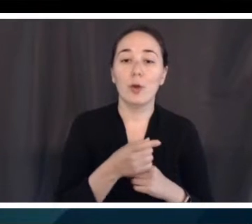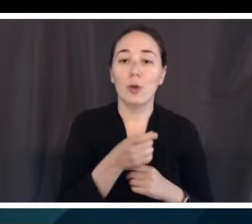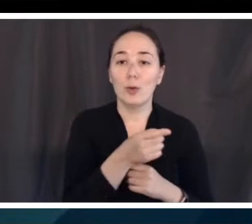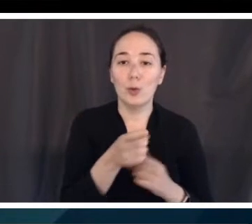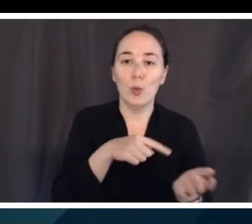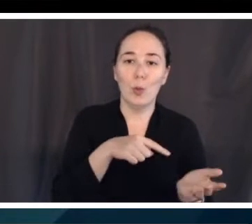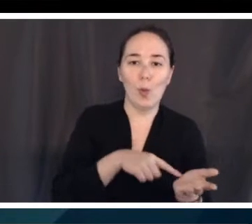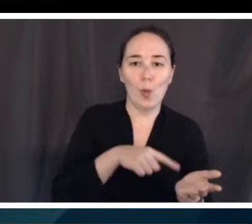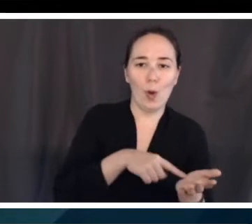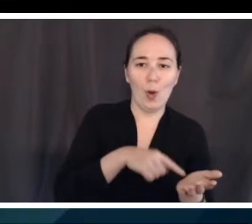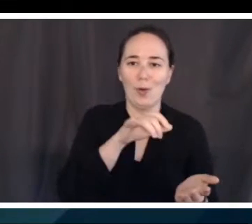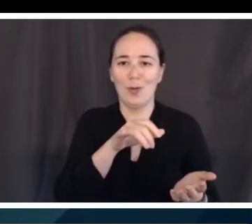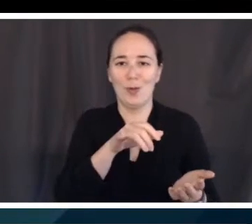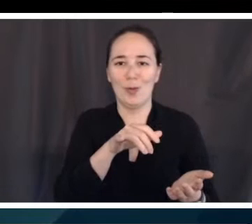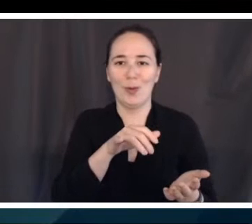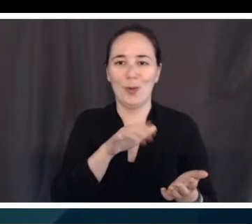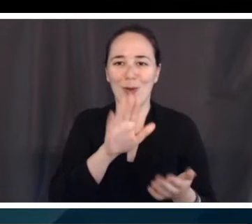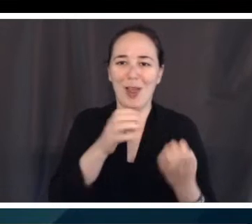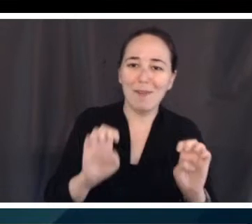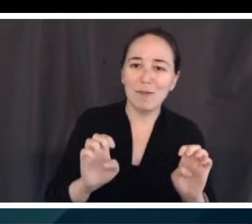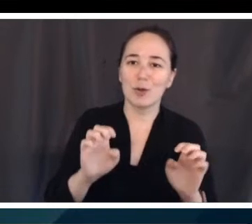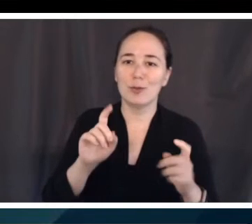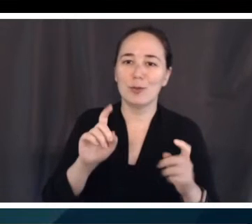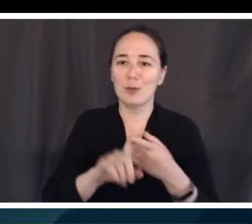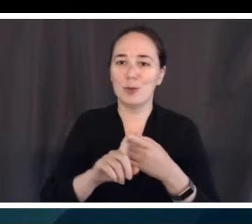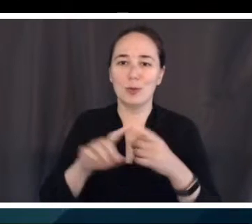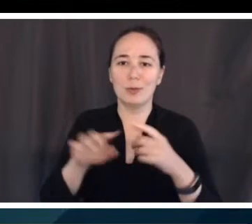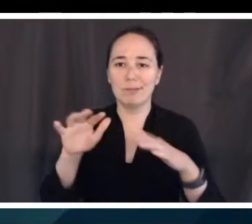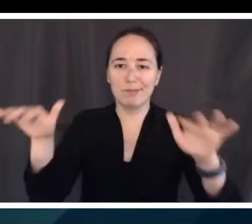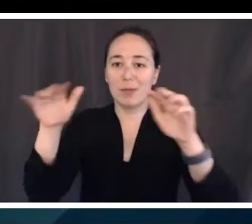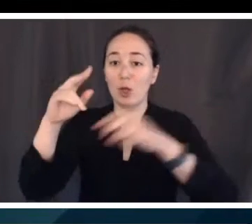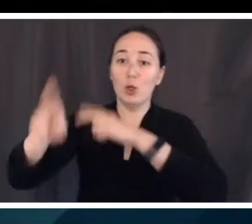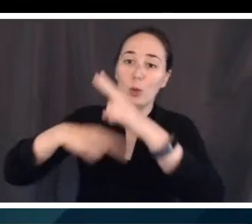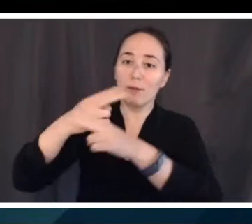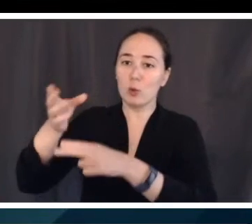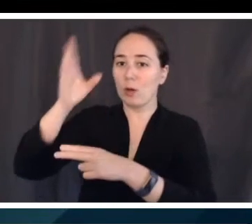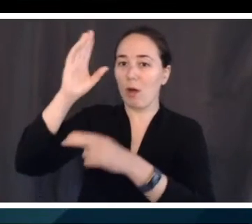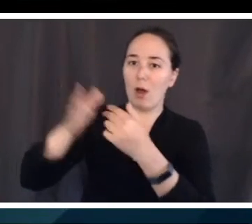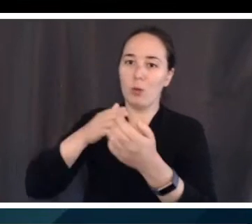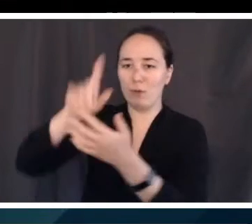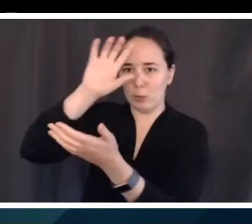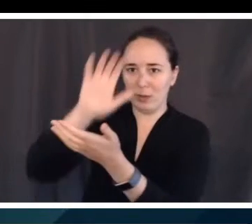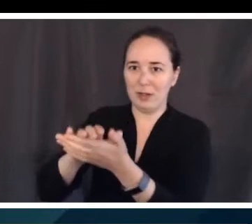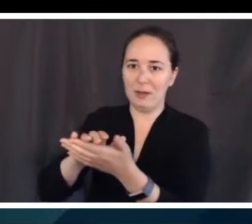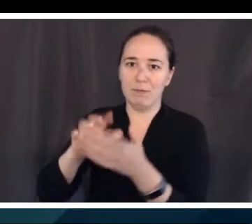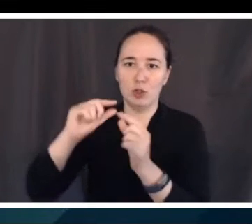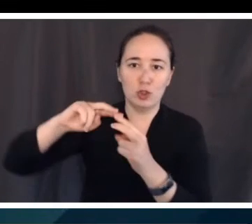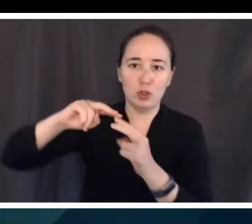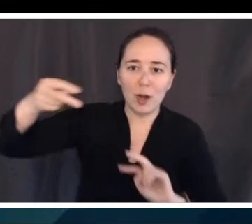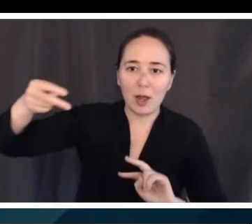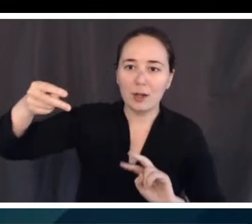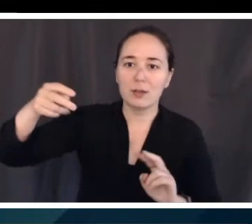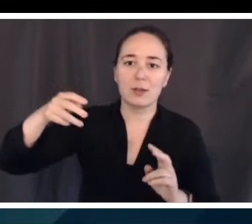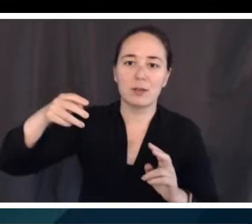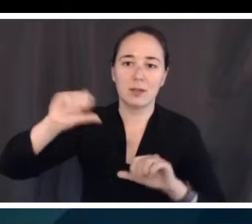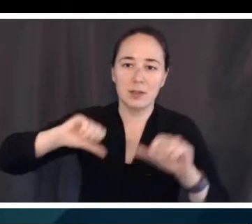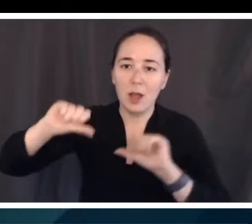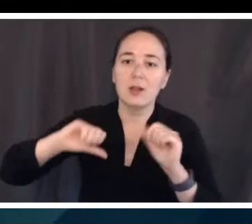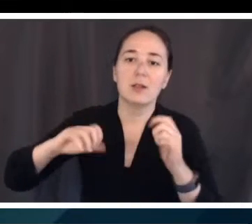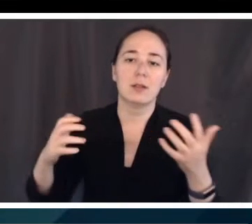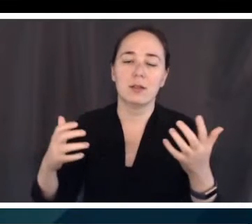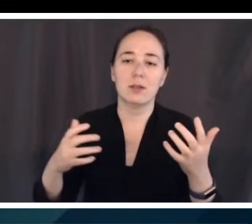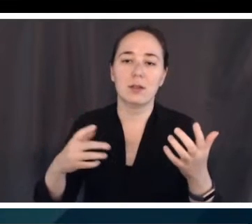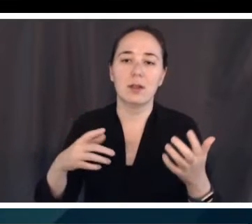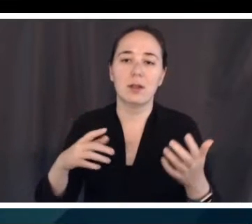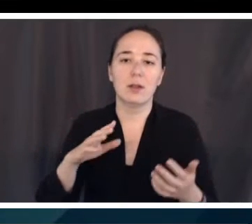universe or whoever you believe in, or God, or genetics, however you want to look at it. You owe it to